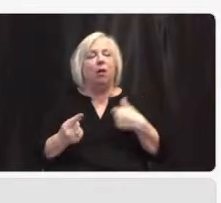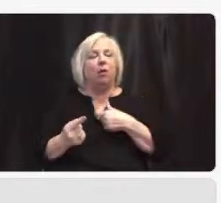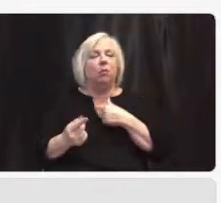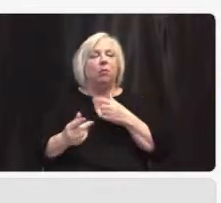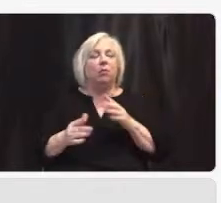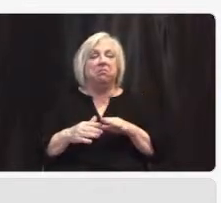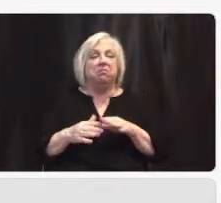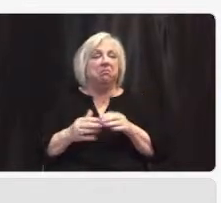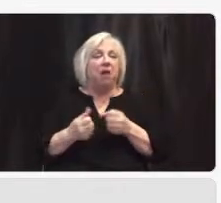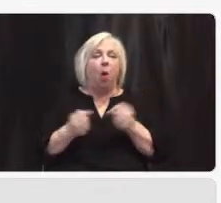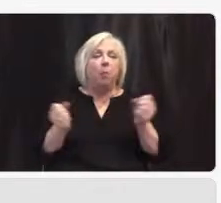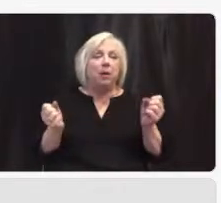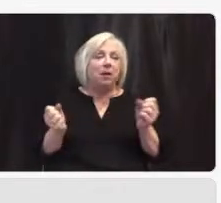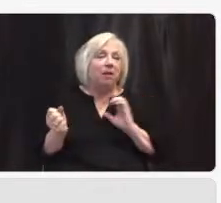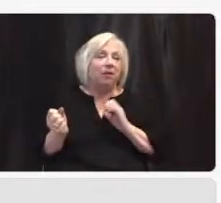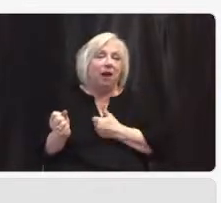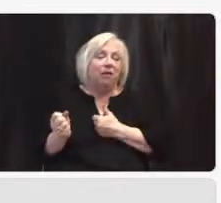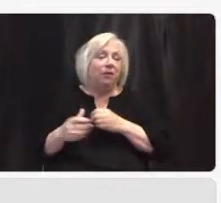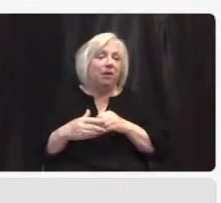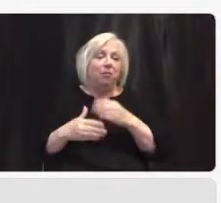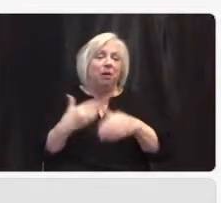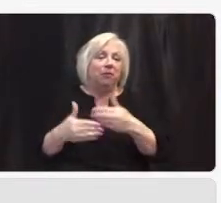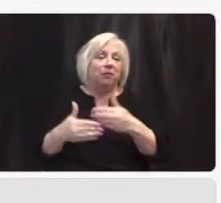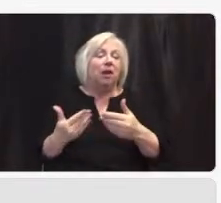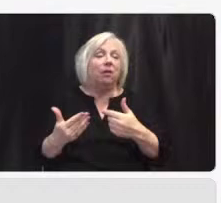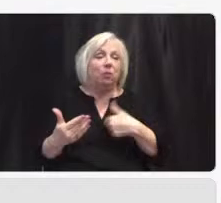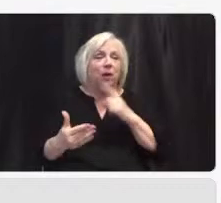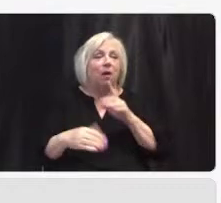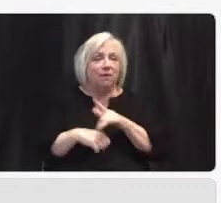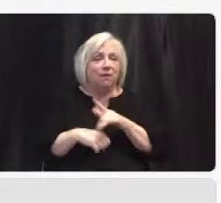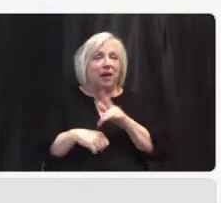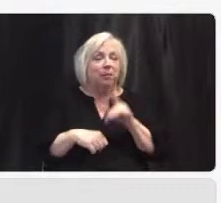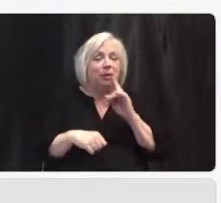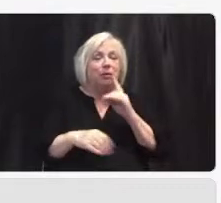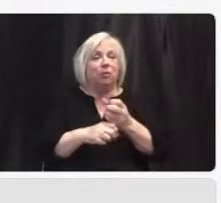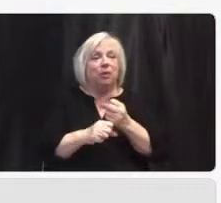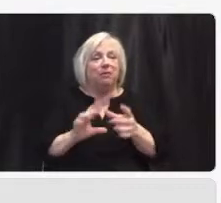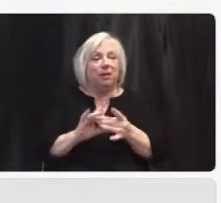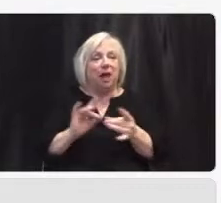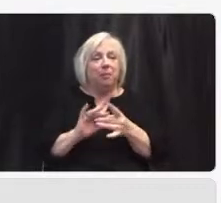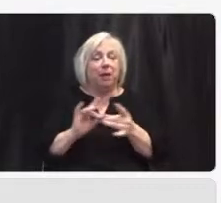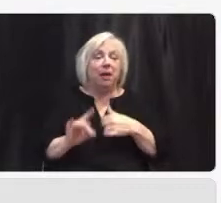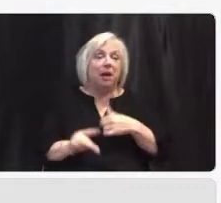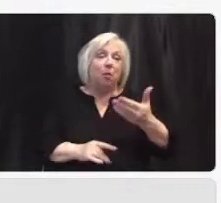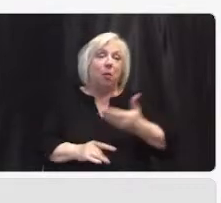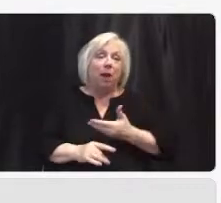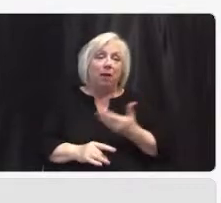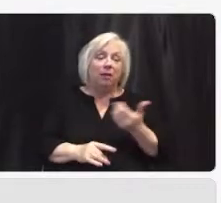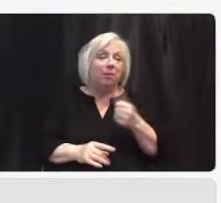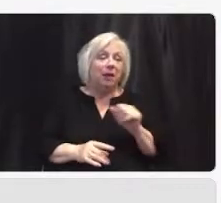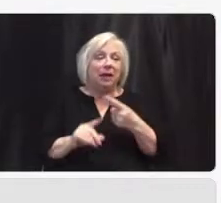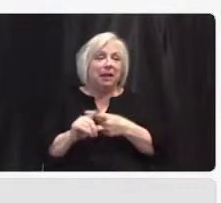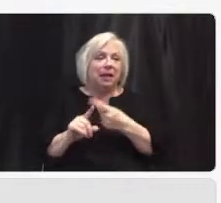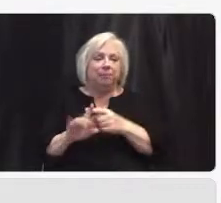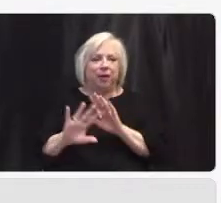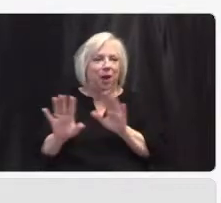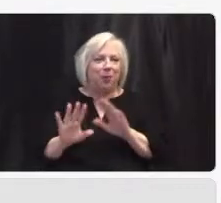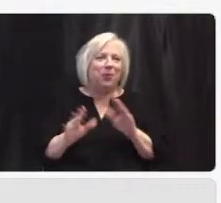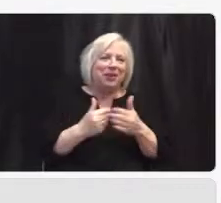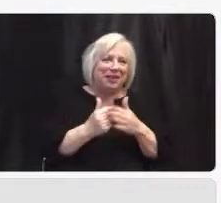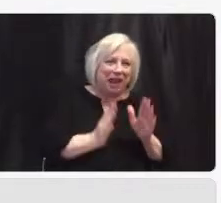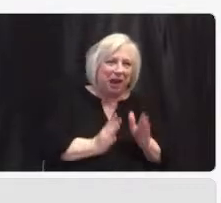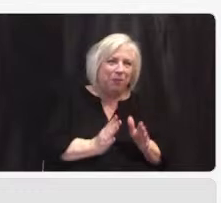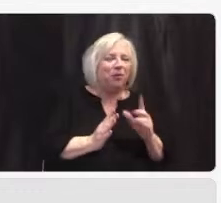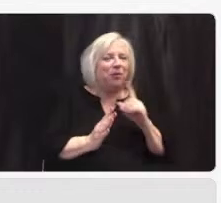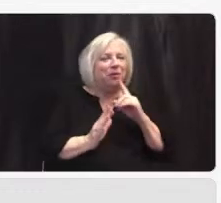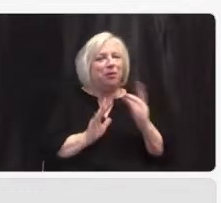up in this process to we are available for comment, and I welcome any of the tenants, or not tenants, neighbors to contact